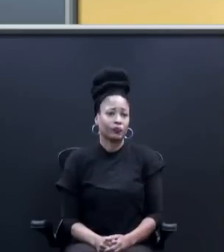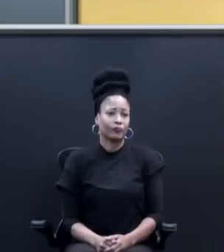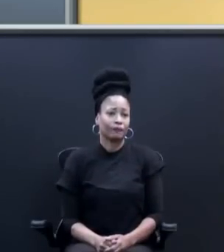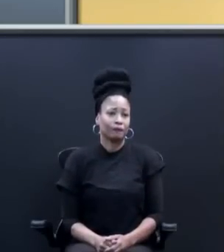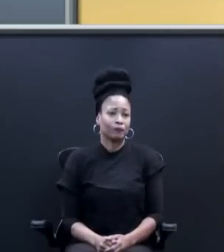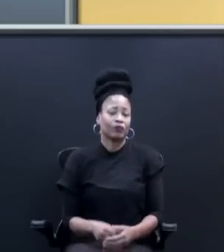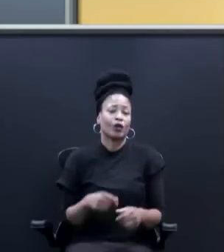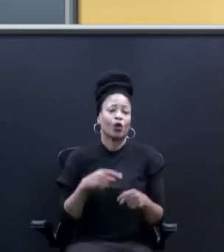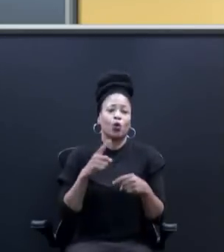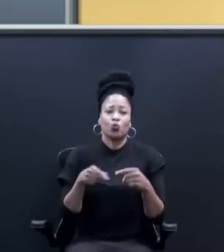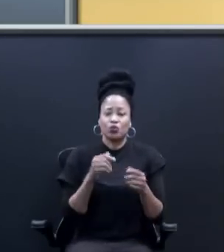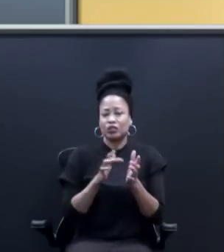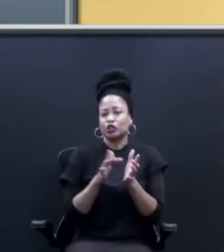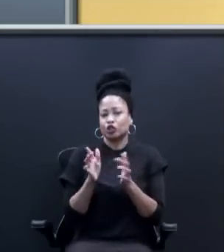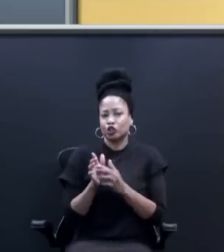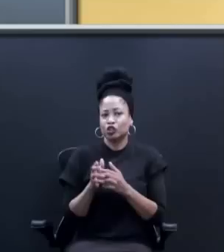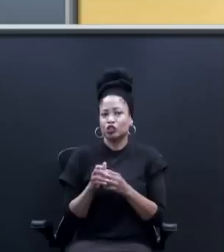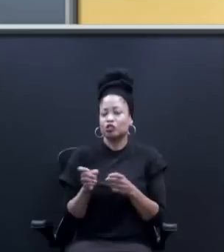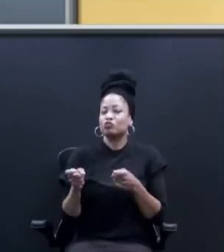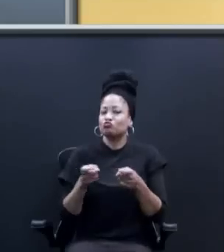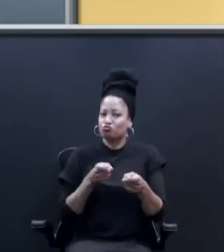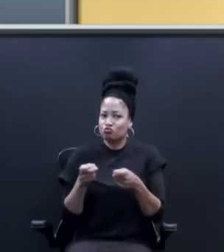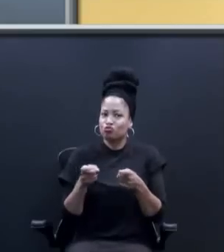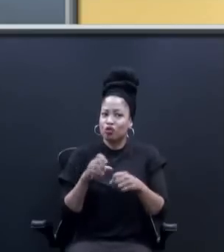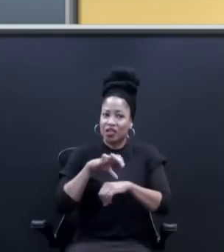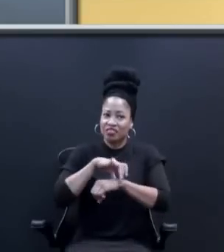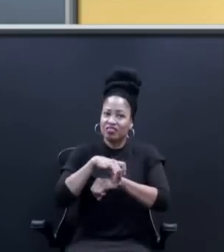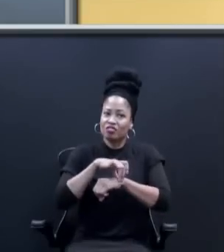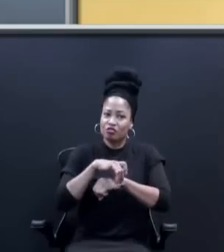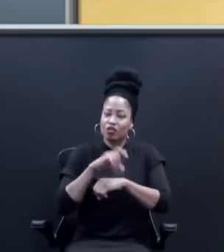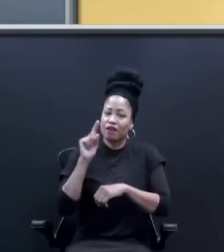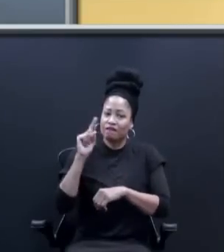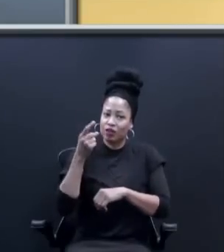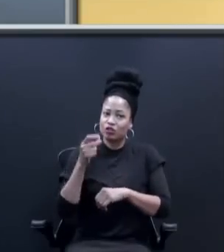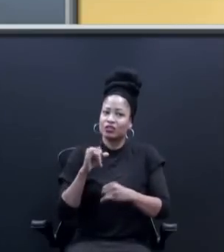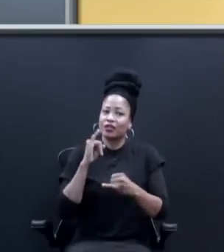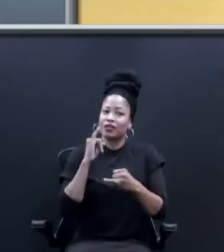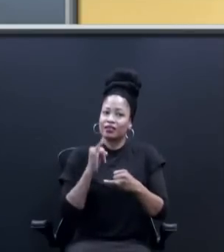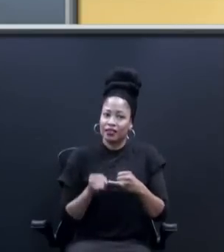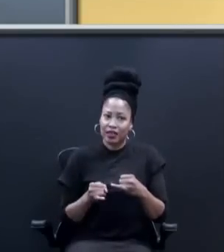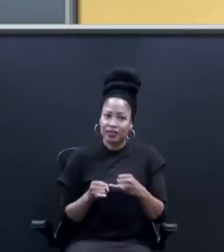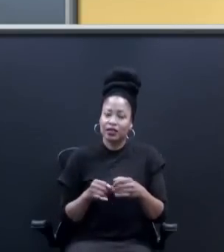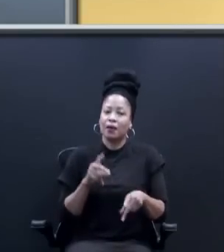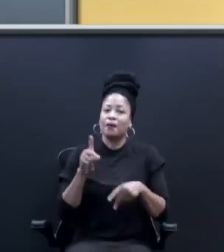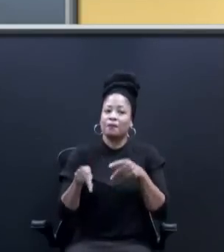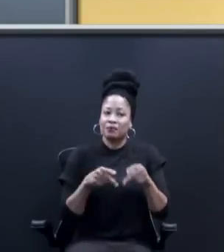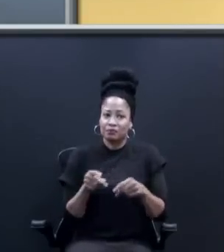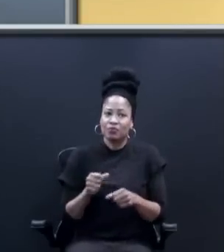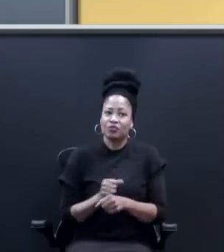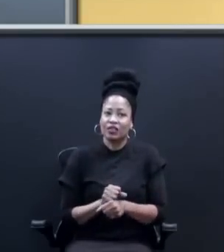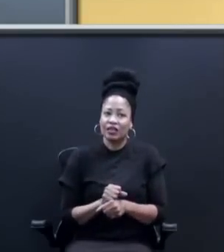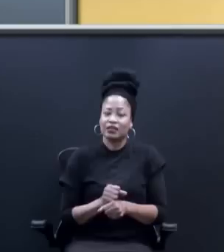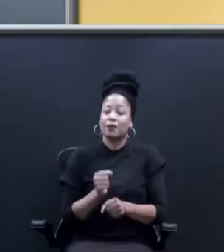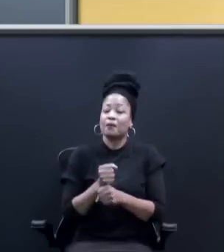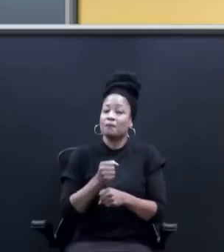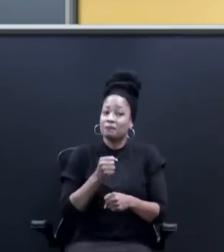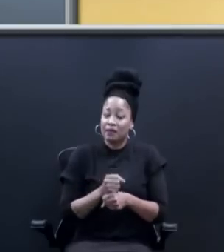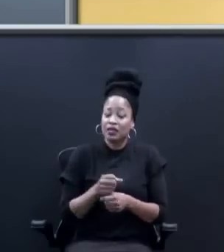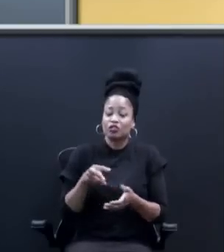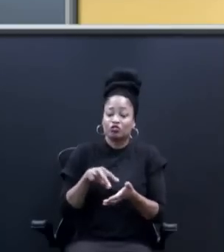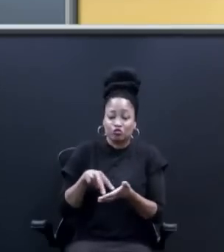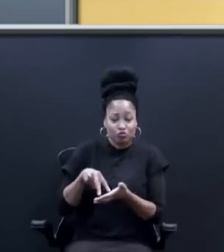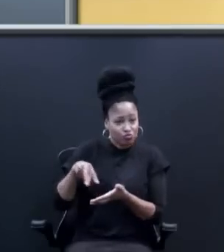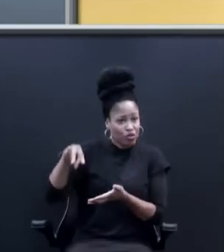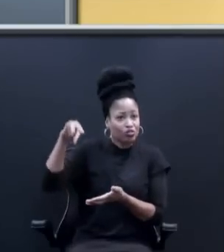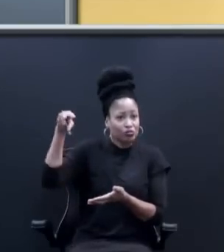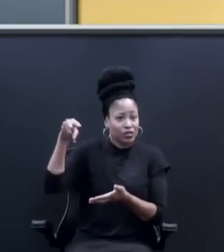when Jesus rules this earth, the first and the last and people that make it in the resurrection, they got to all be offered up together.